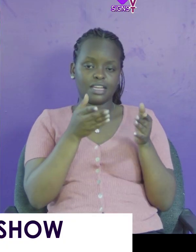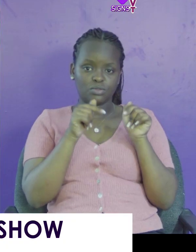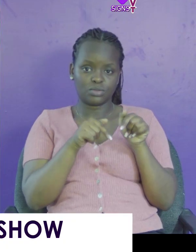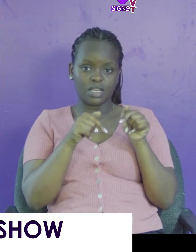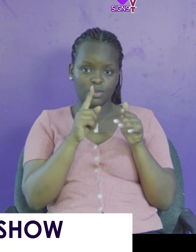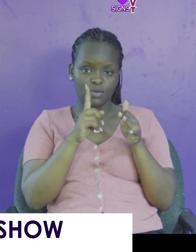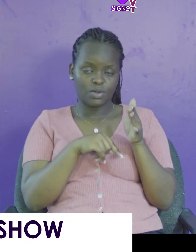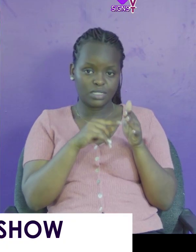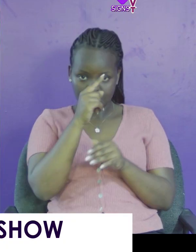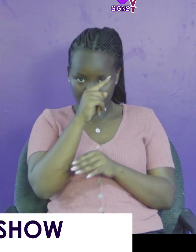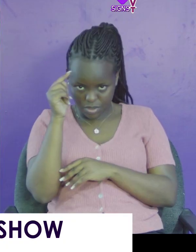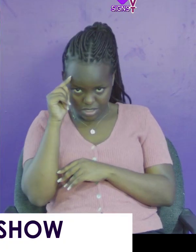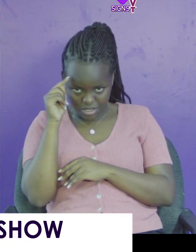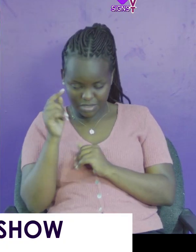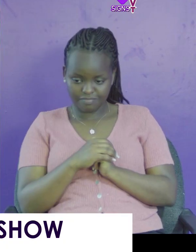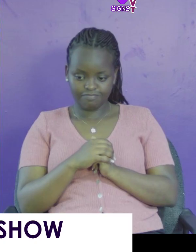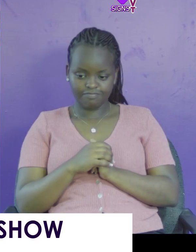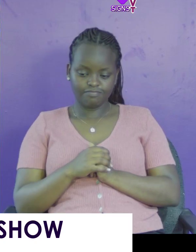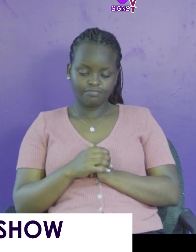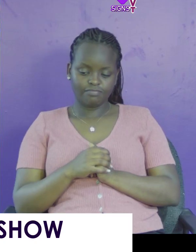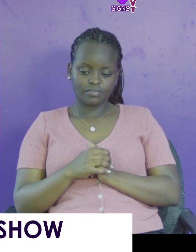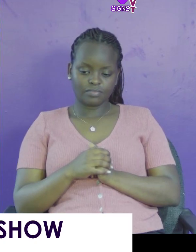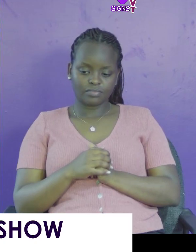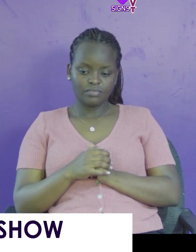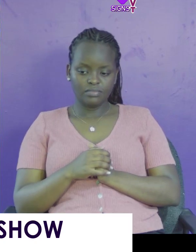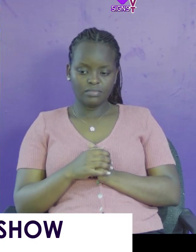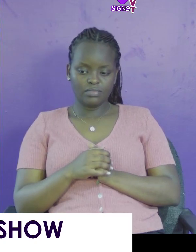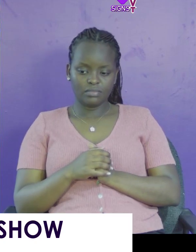it is because that